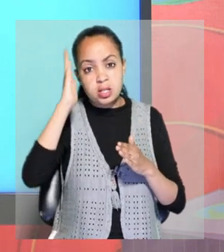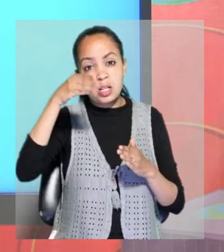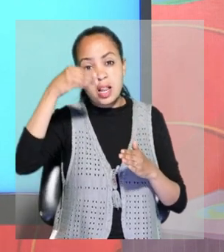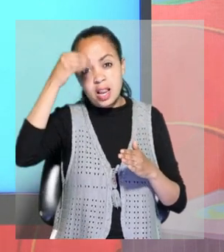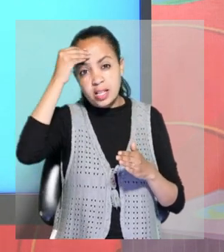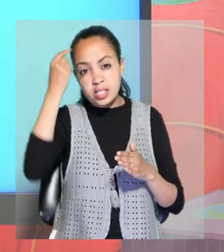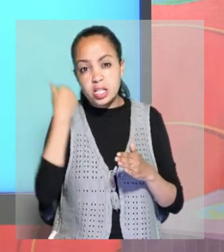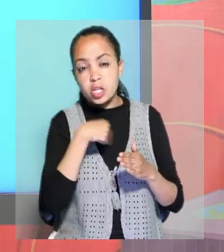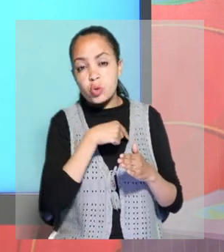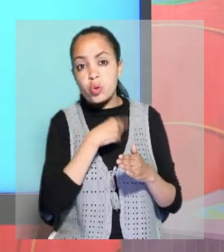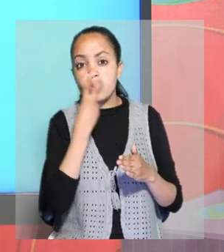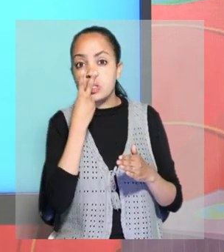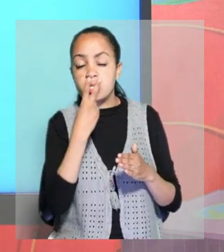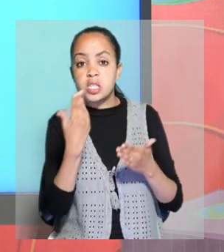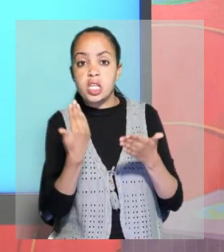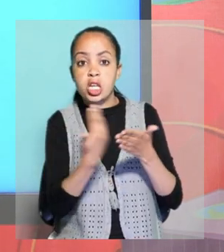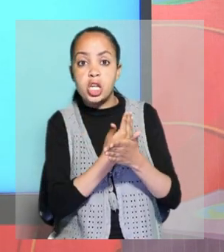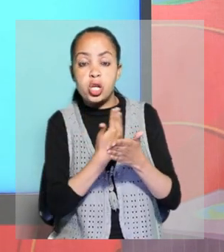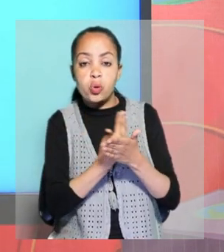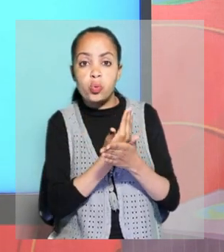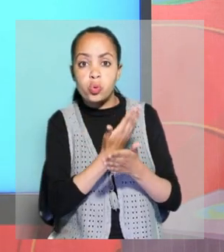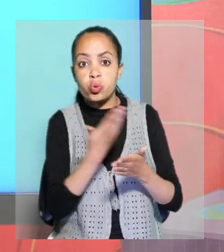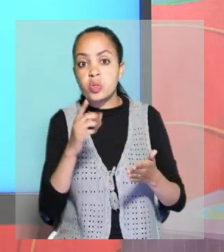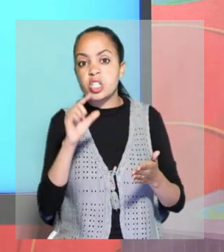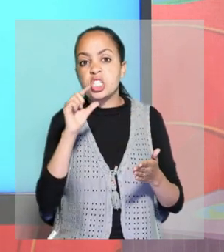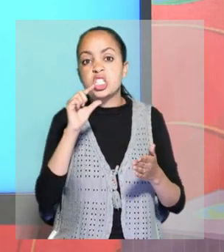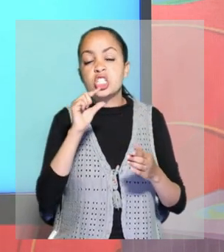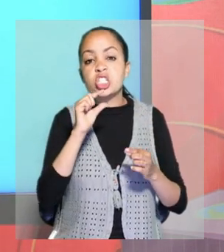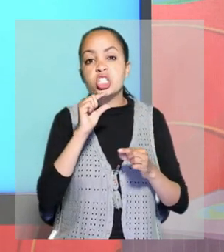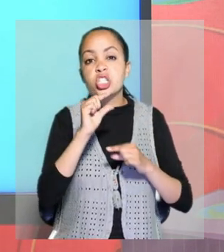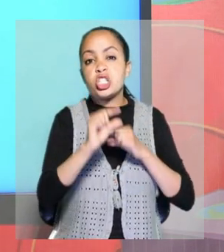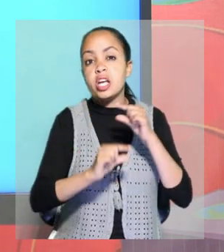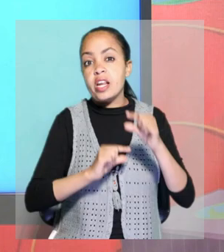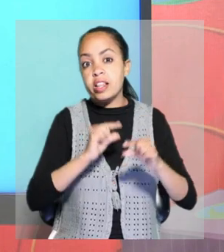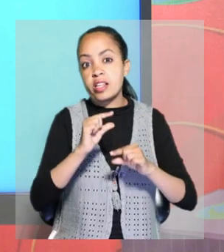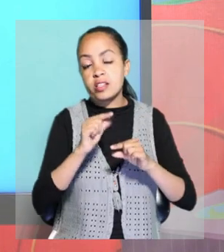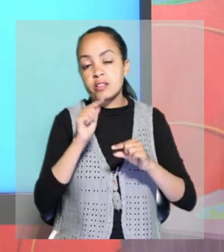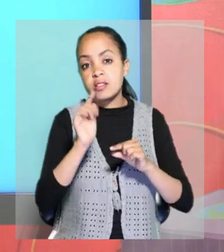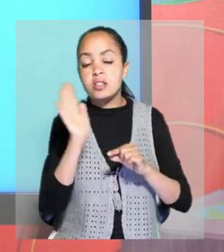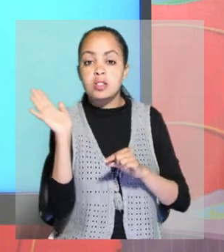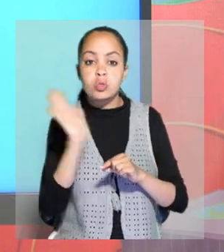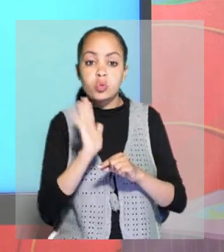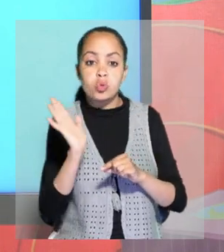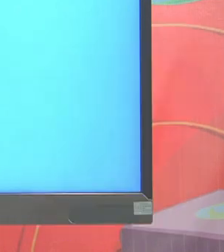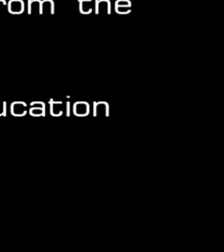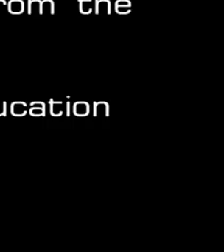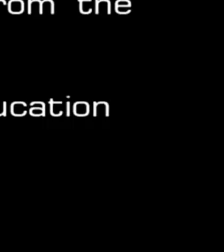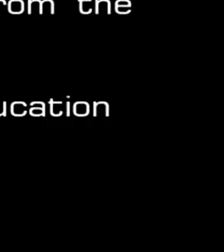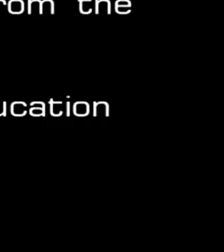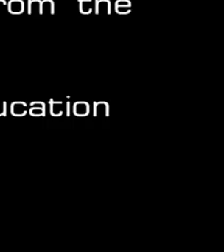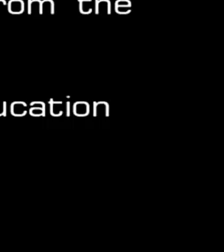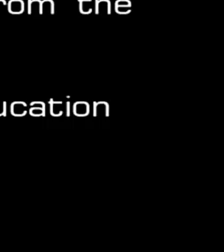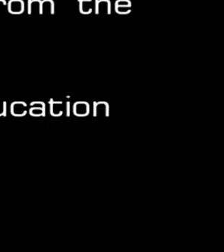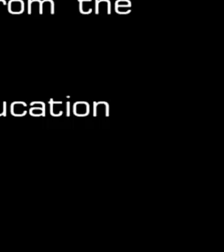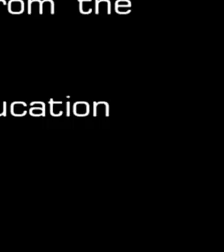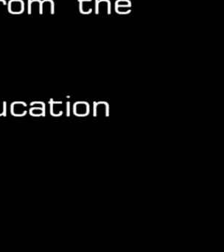lesson, we will see new unit, genetics. Until that, goodbye, students.